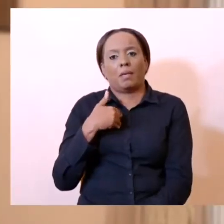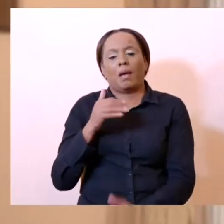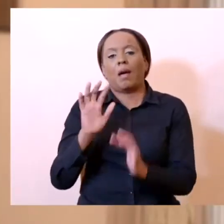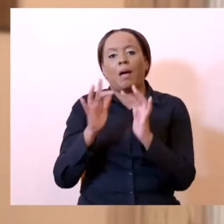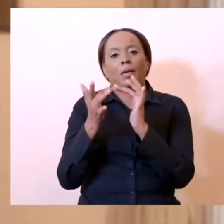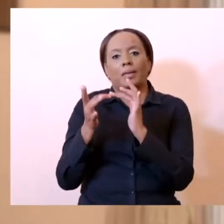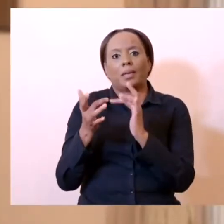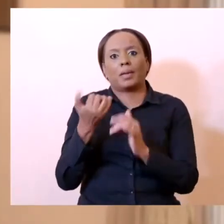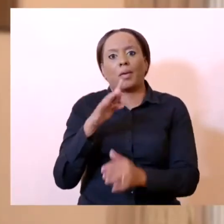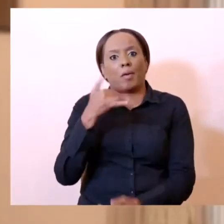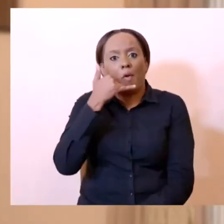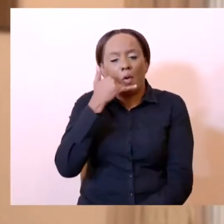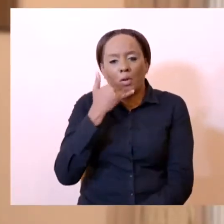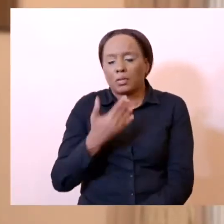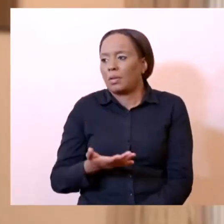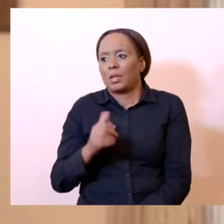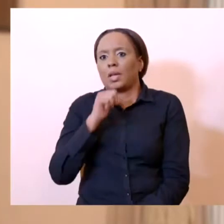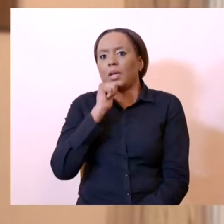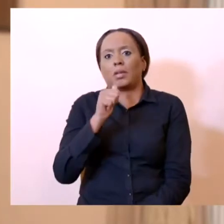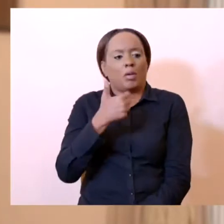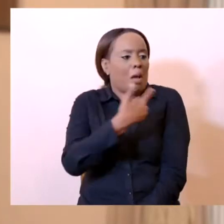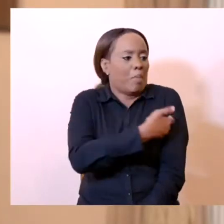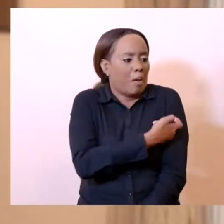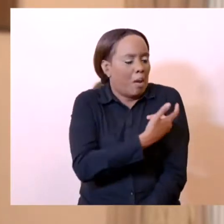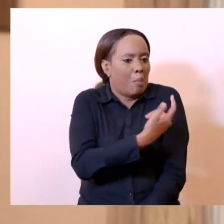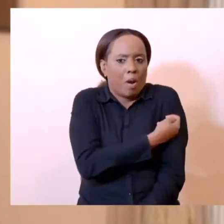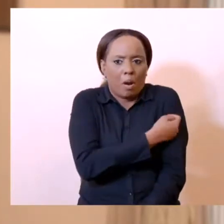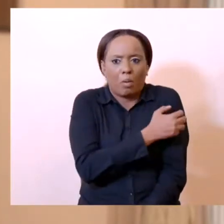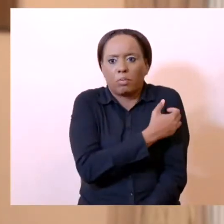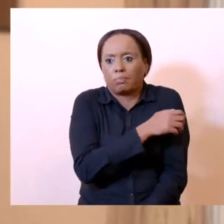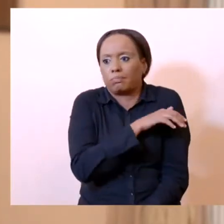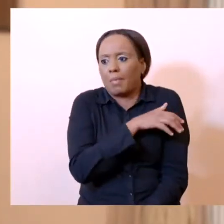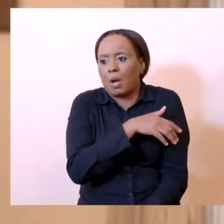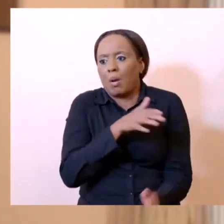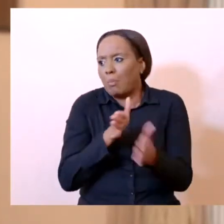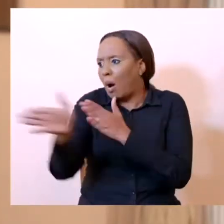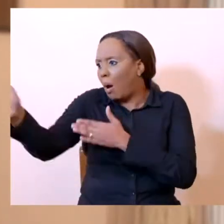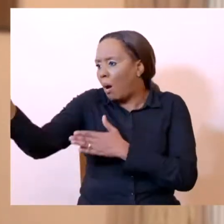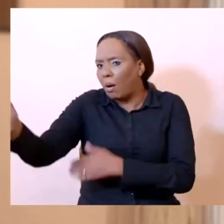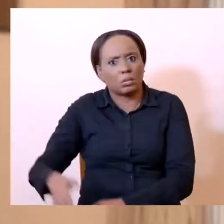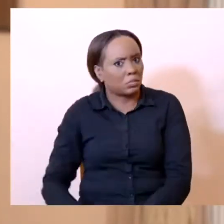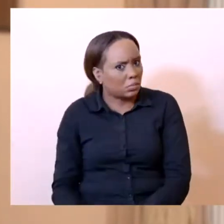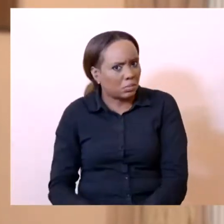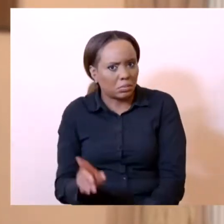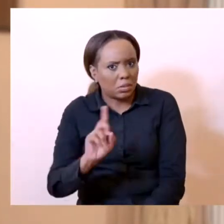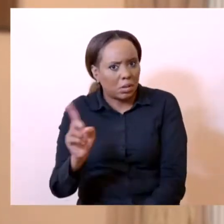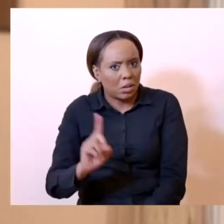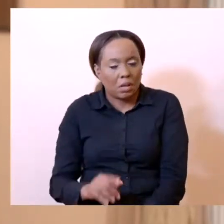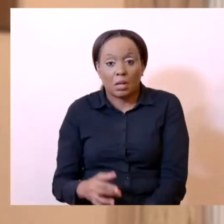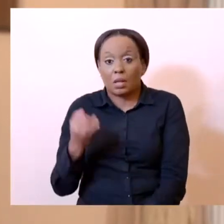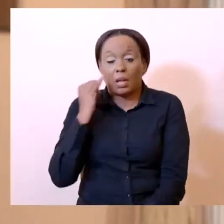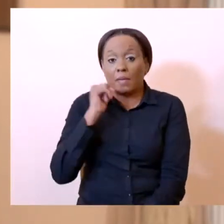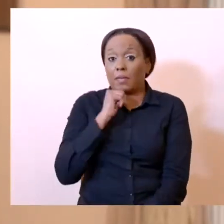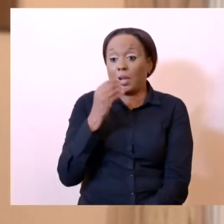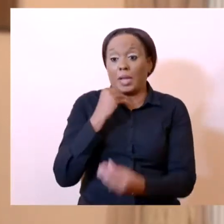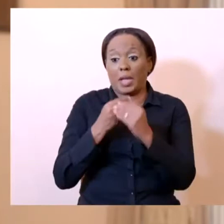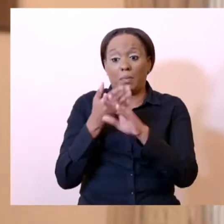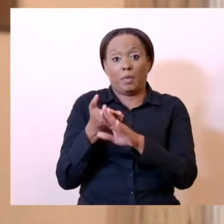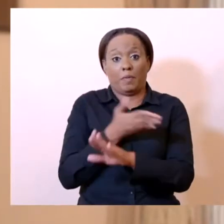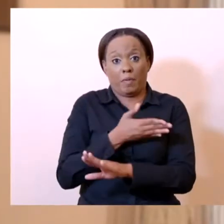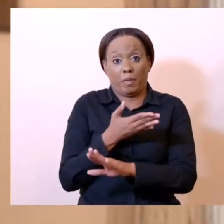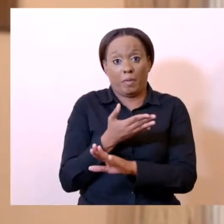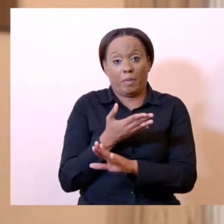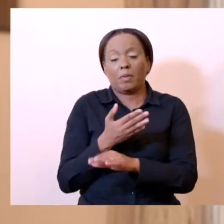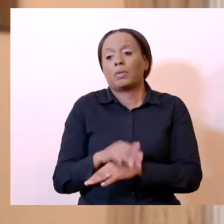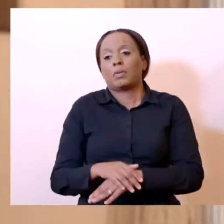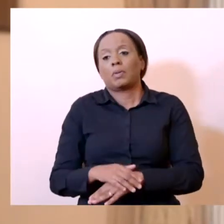So you're not going to run off right away. So if you don't eat before you come, bring along something, especially for the elderly. Bring along